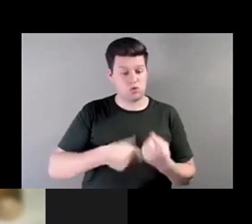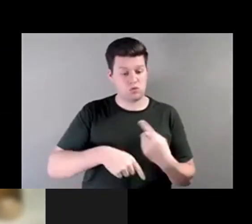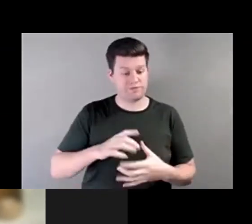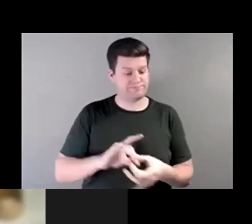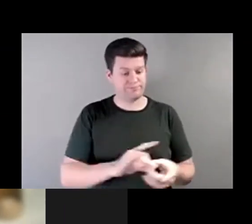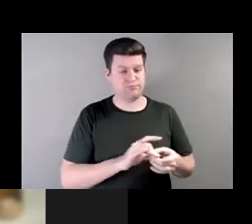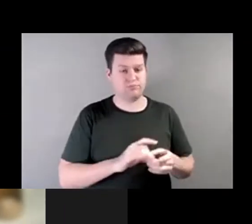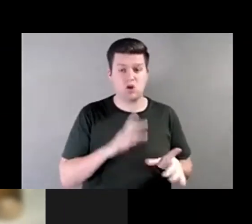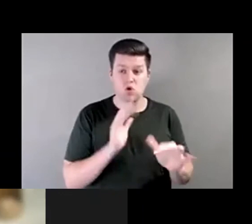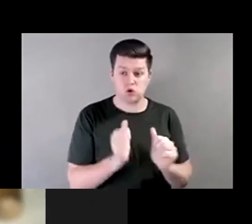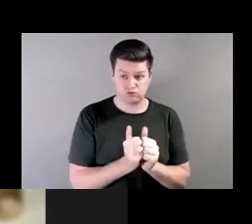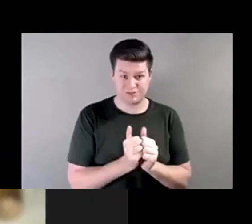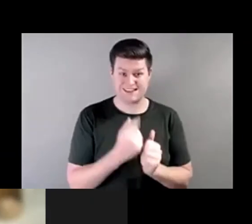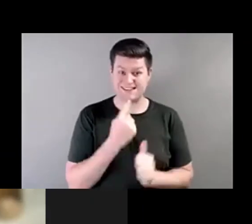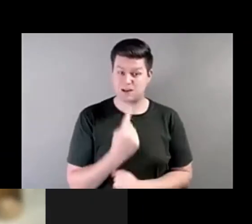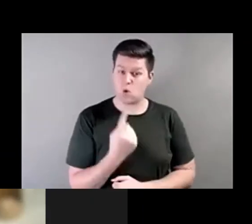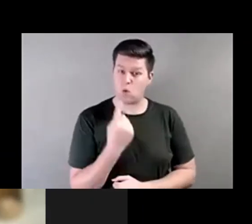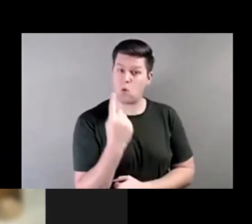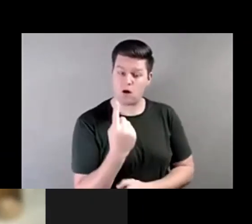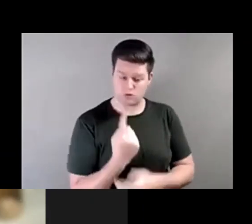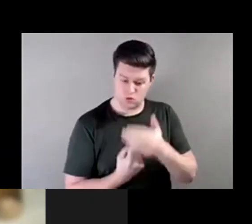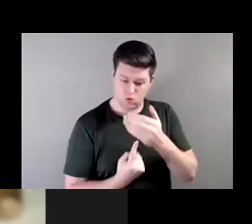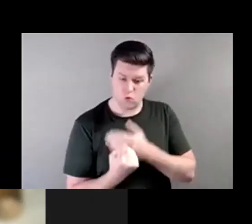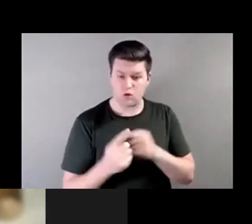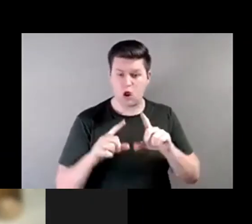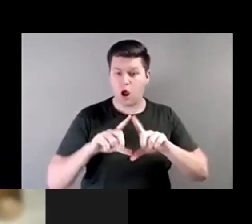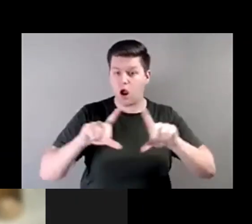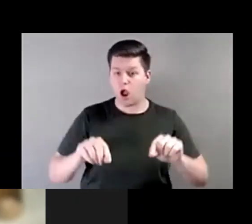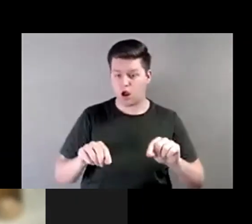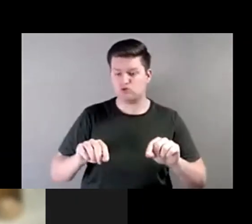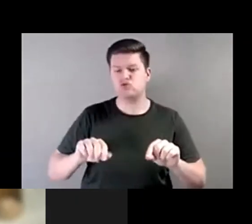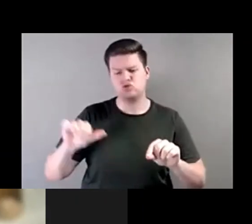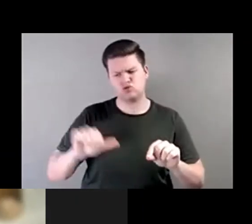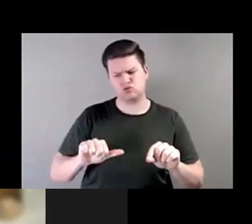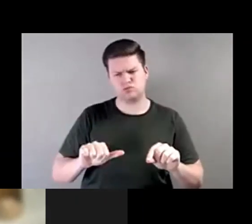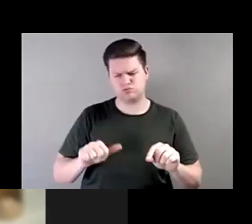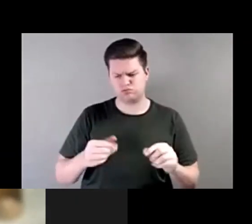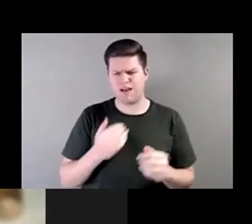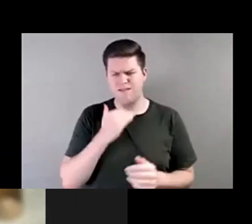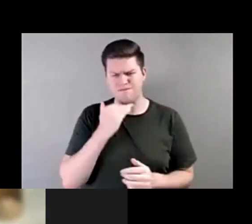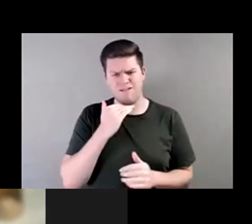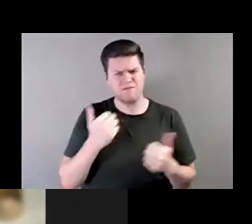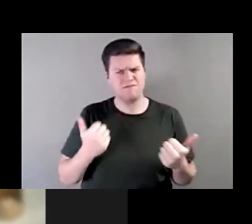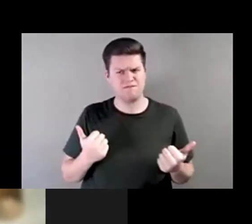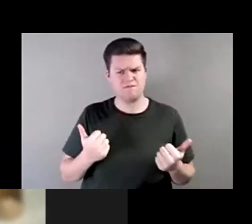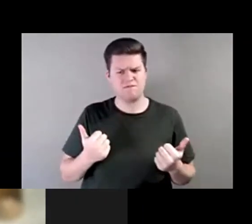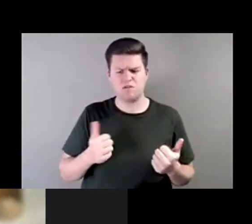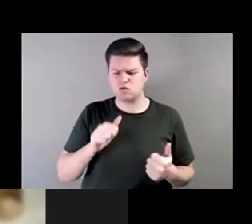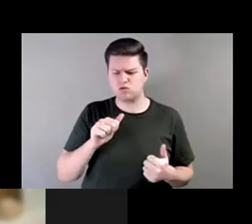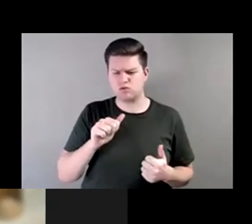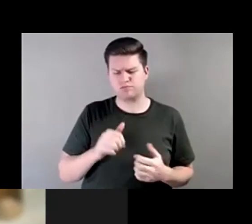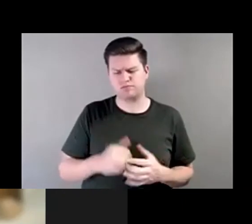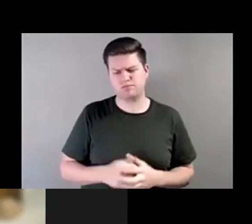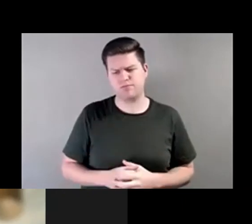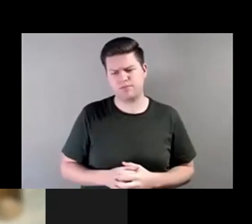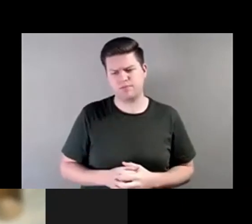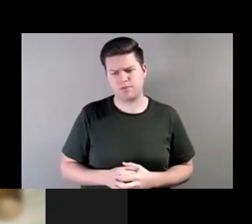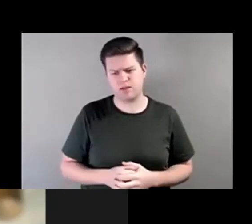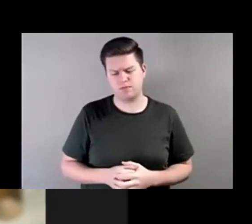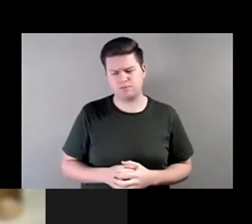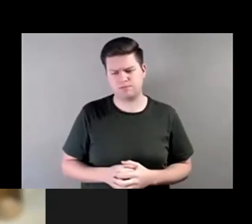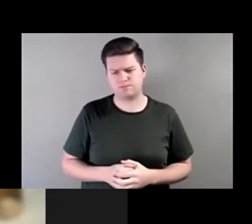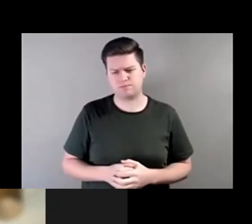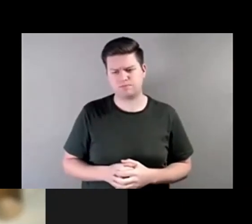card should be the way forward. But we also needed to be fully aware that